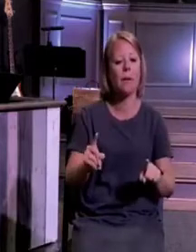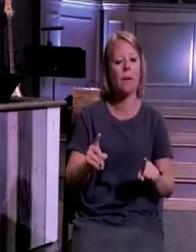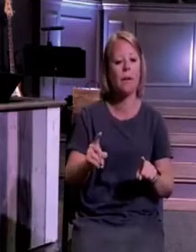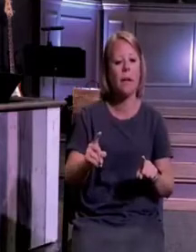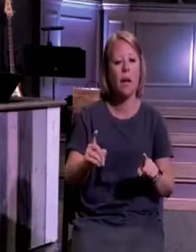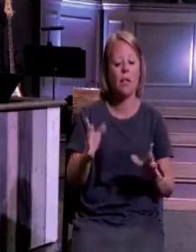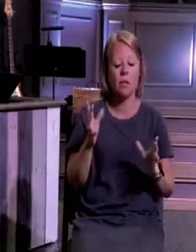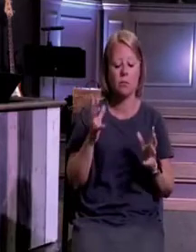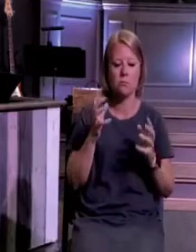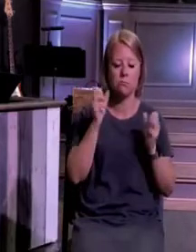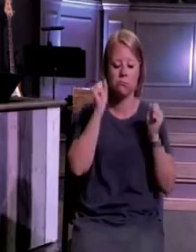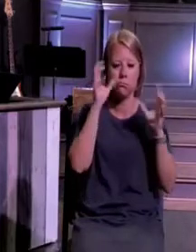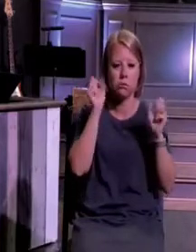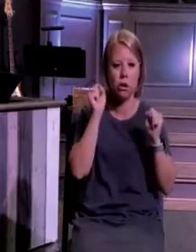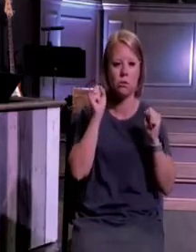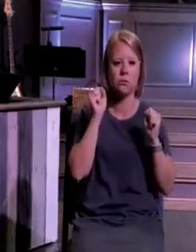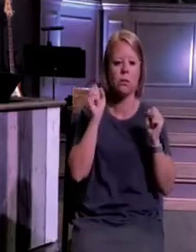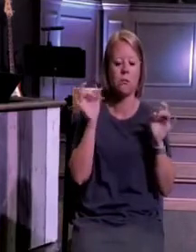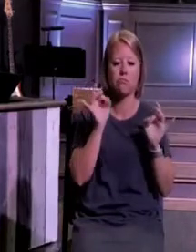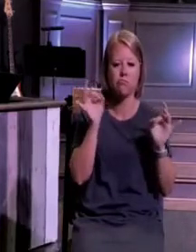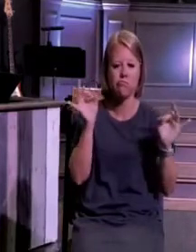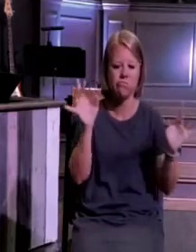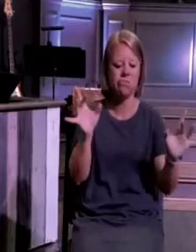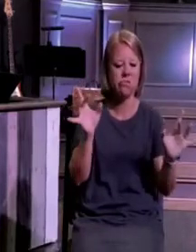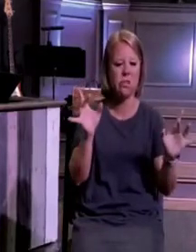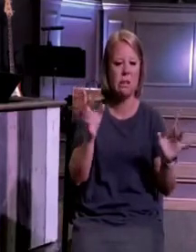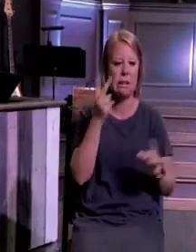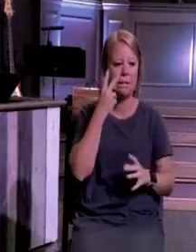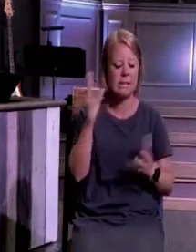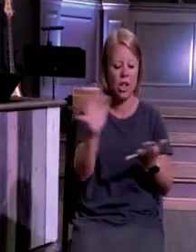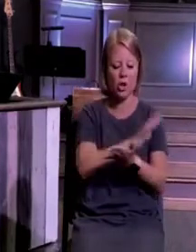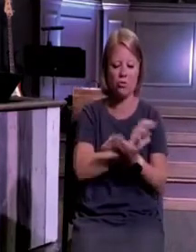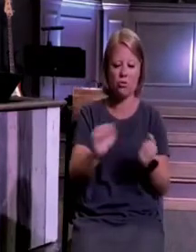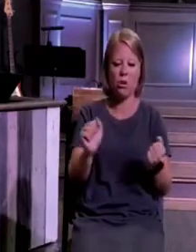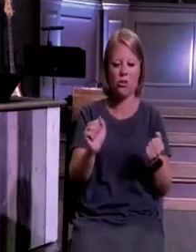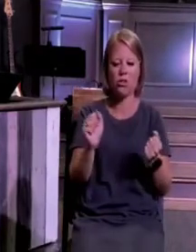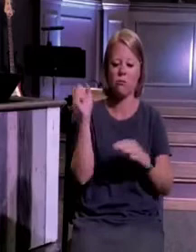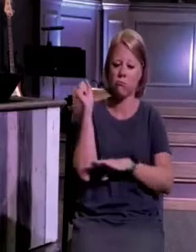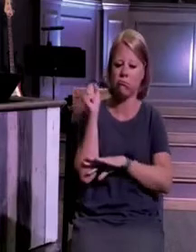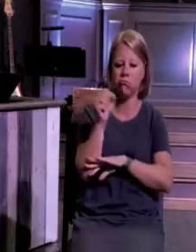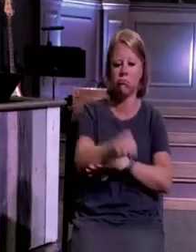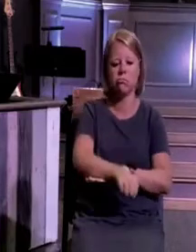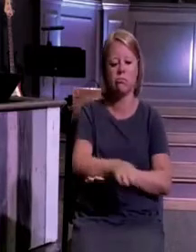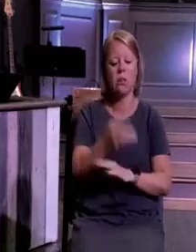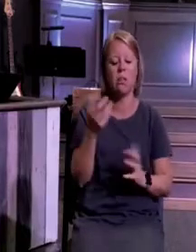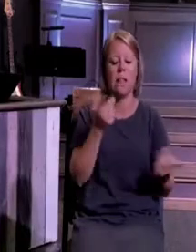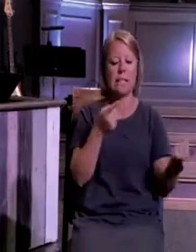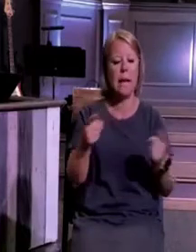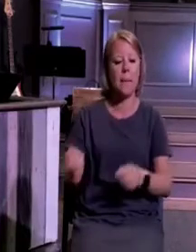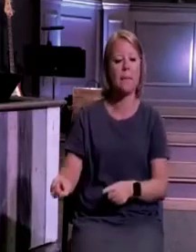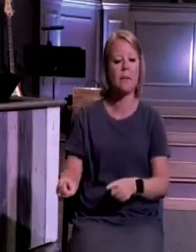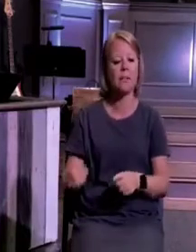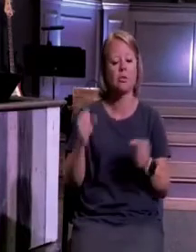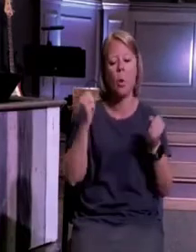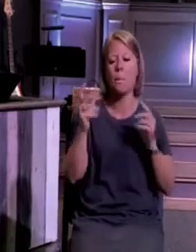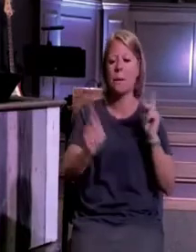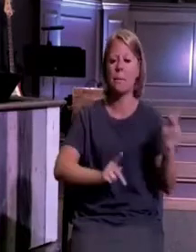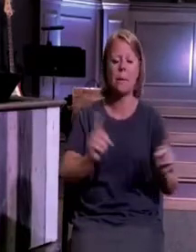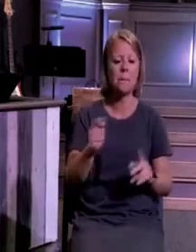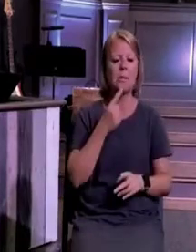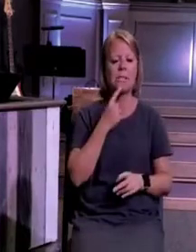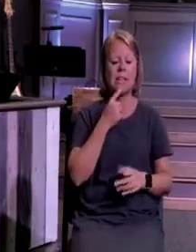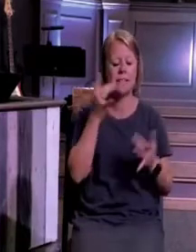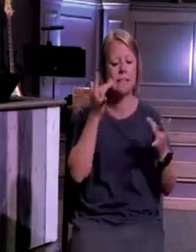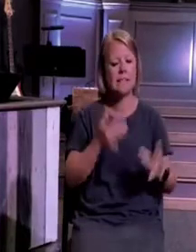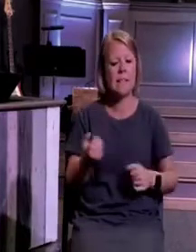dismayed because of that, as they look around at the destruction and the devastation that is happening. So many people say it's a sad day